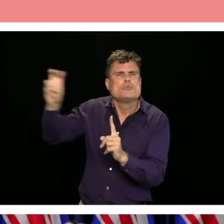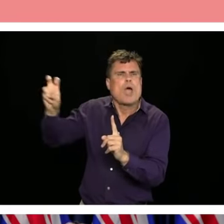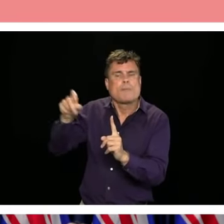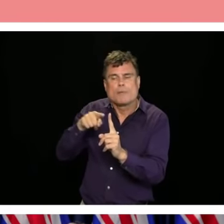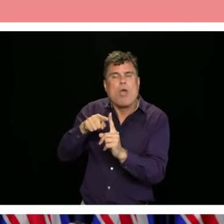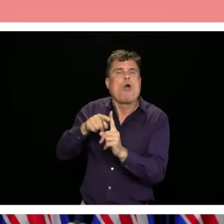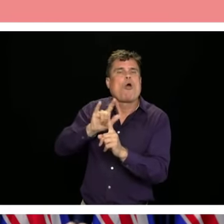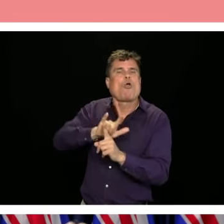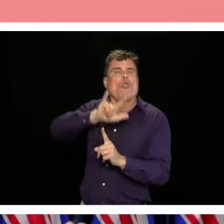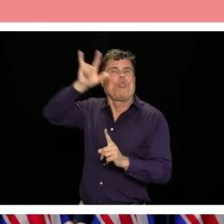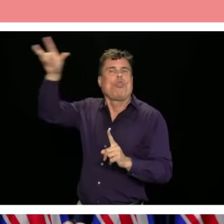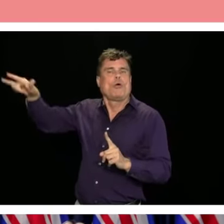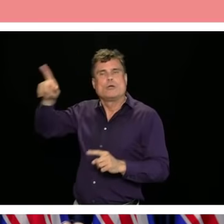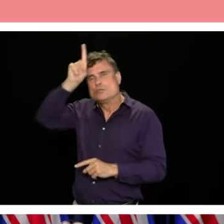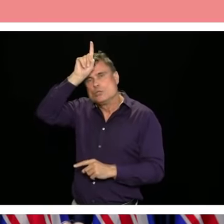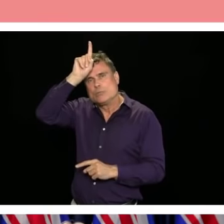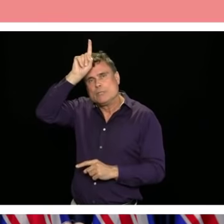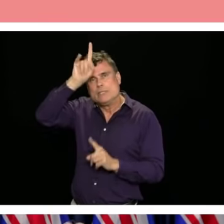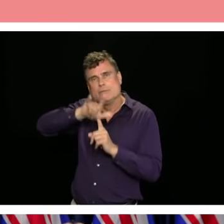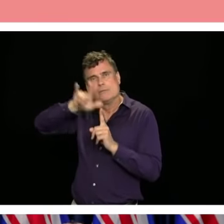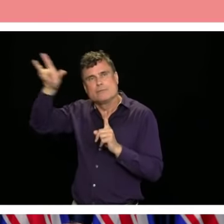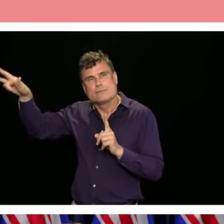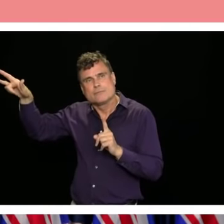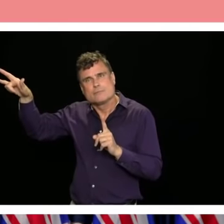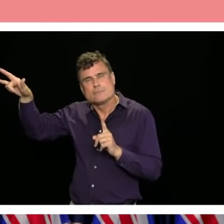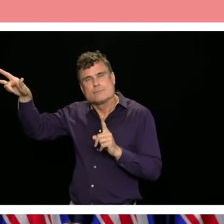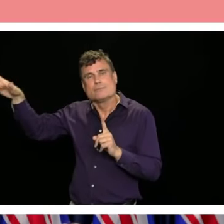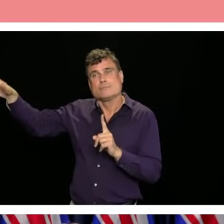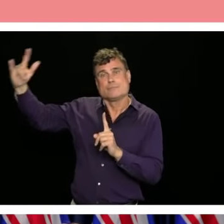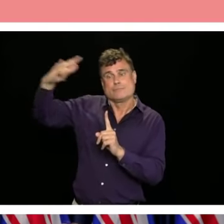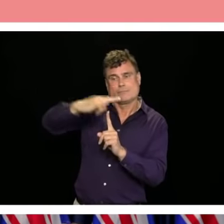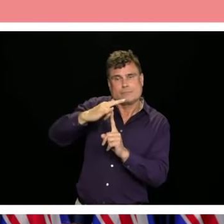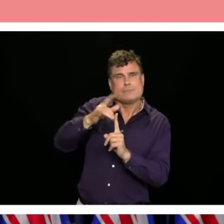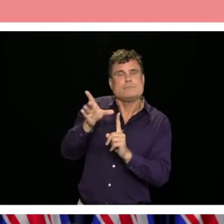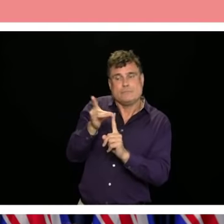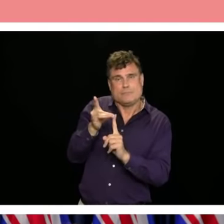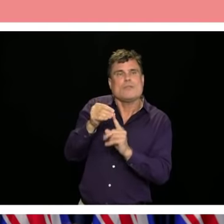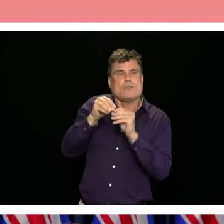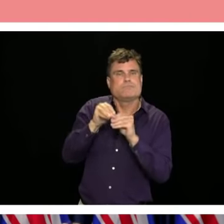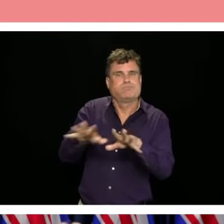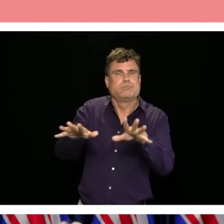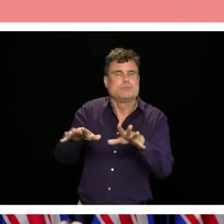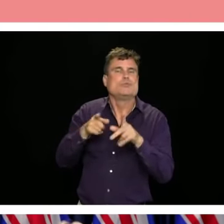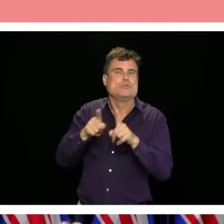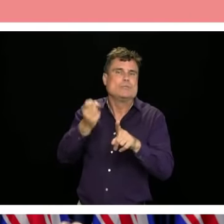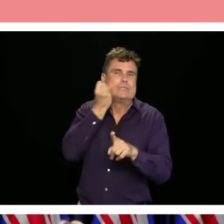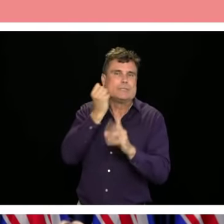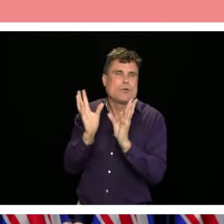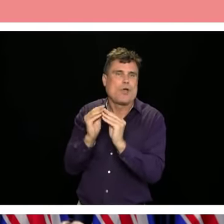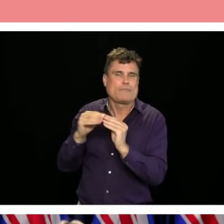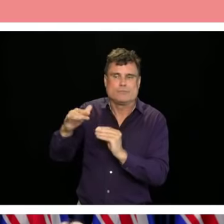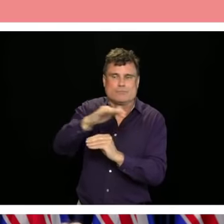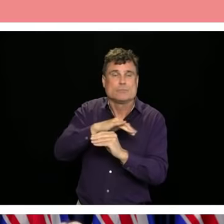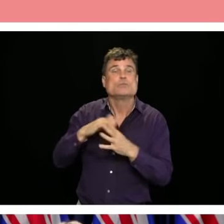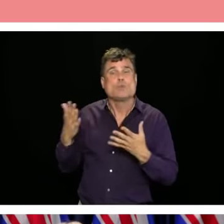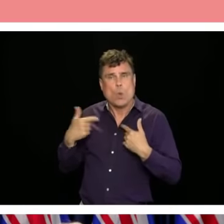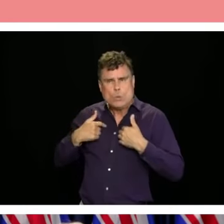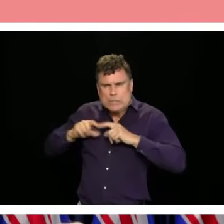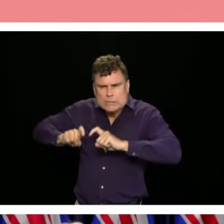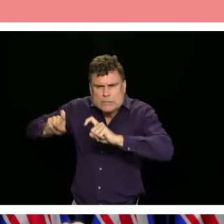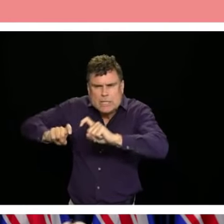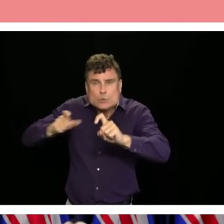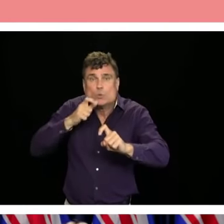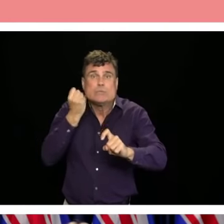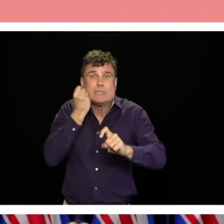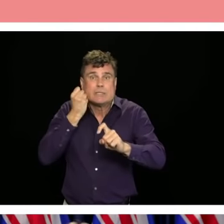ones that came from, that were introduced during a conference that was held in Vancouver, and we had a number of cases arise